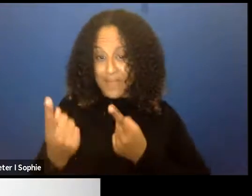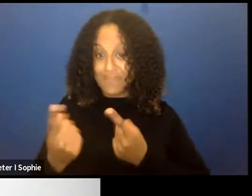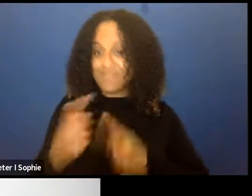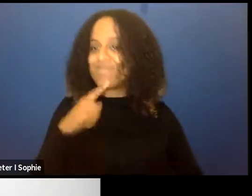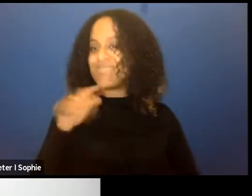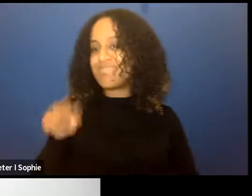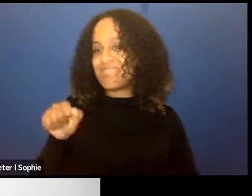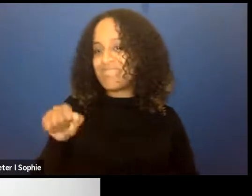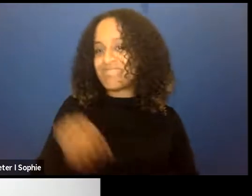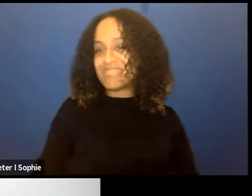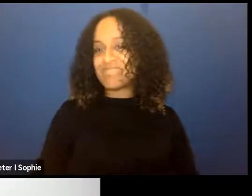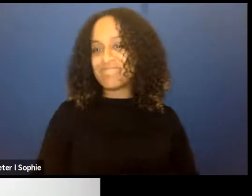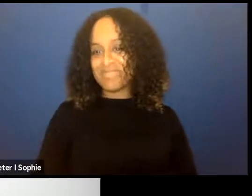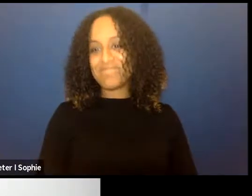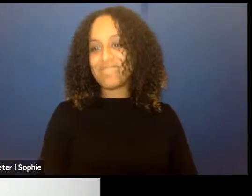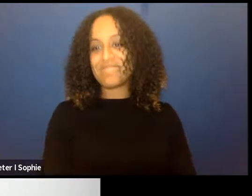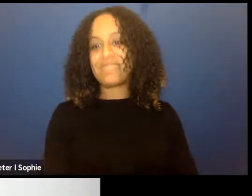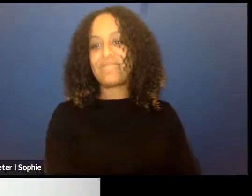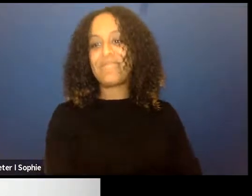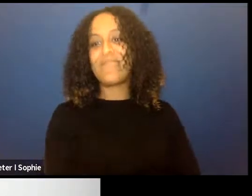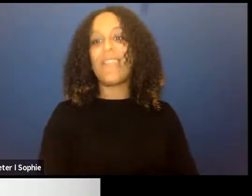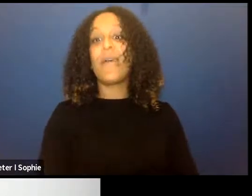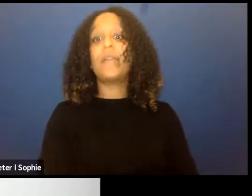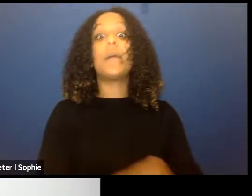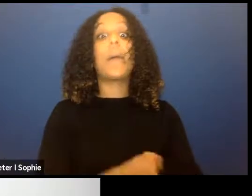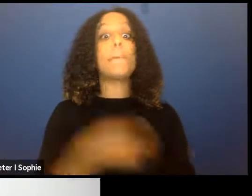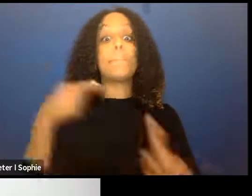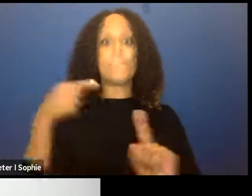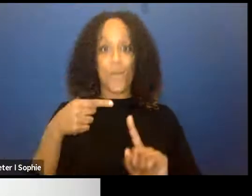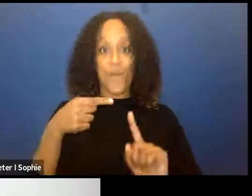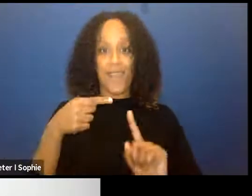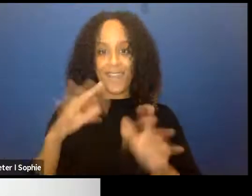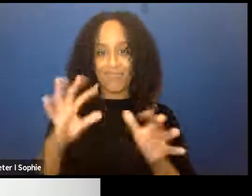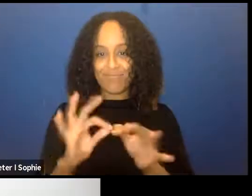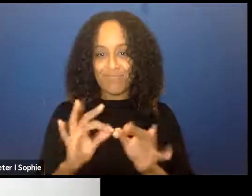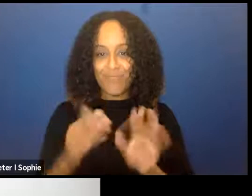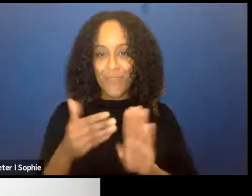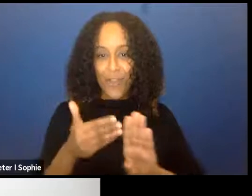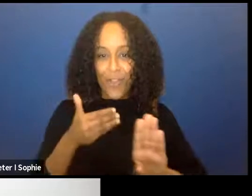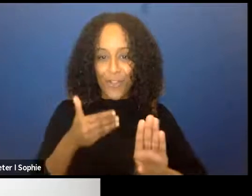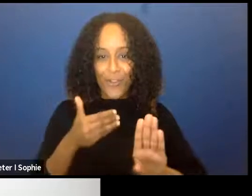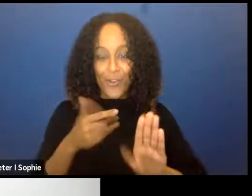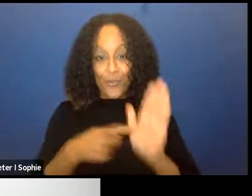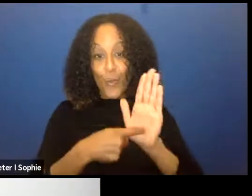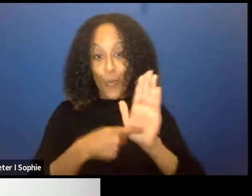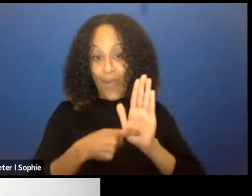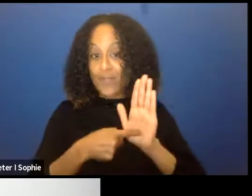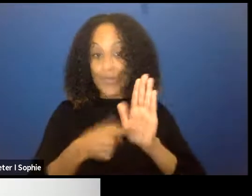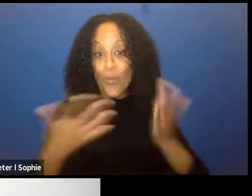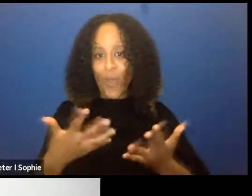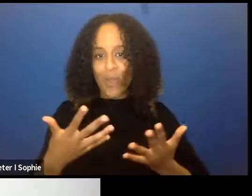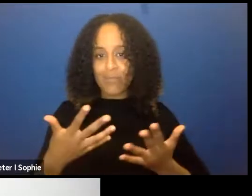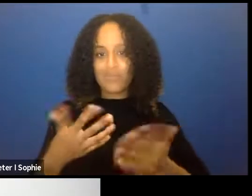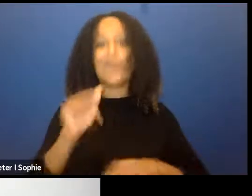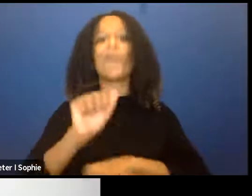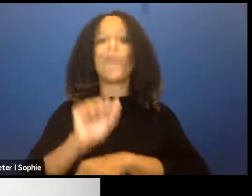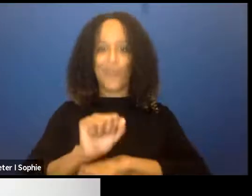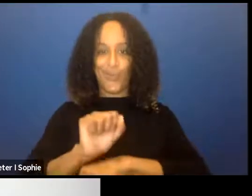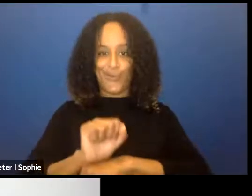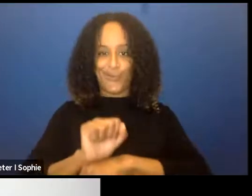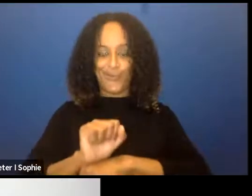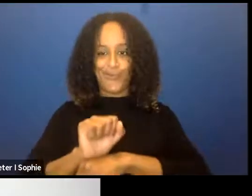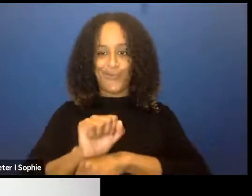I mean, to the point I made earlier, right? It really does. It requires work. You have to be able